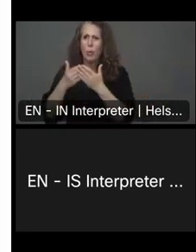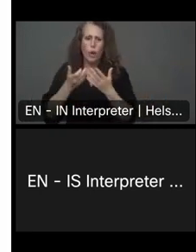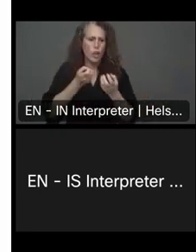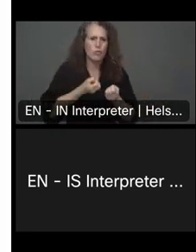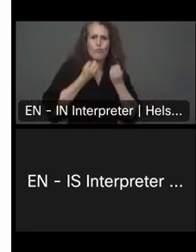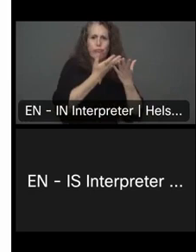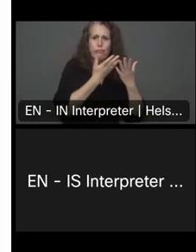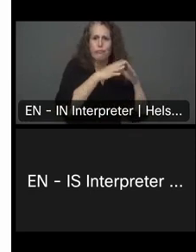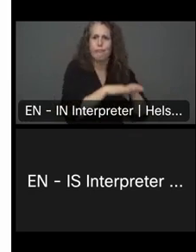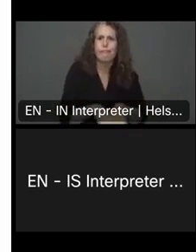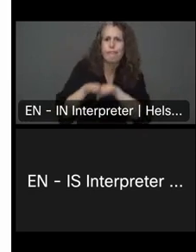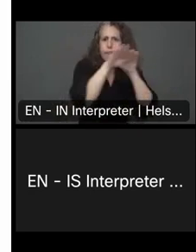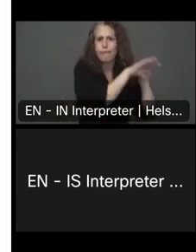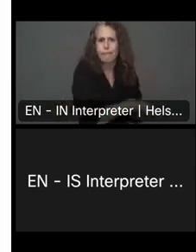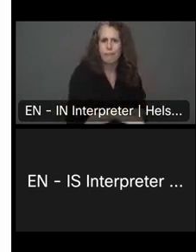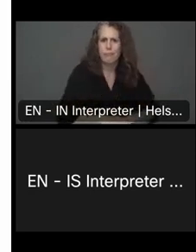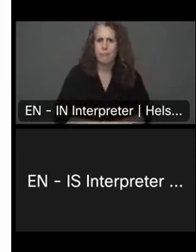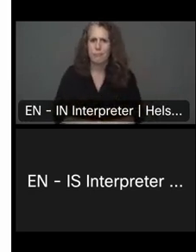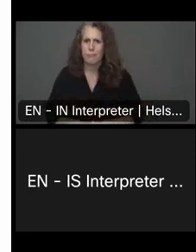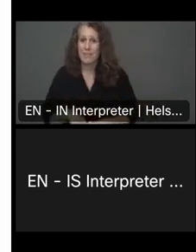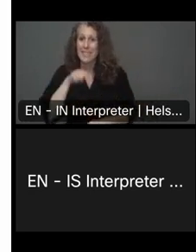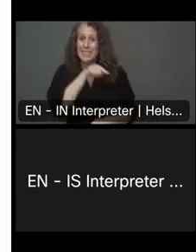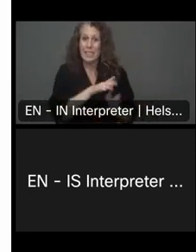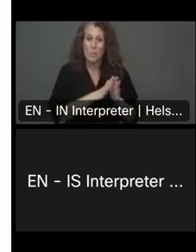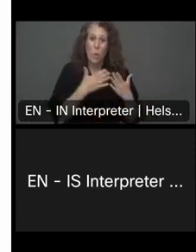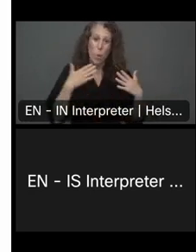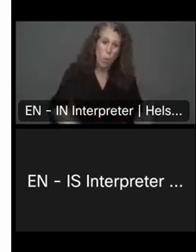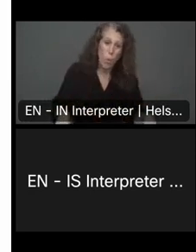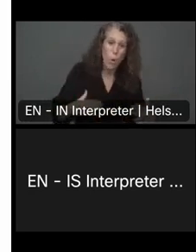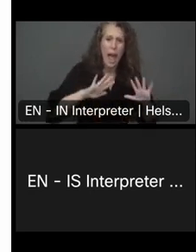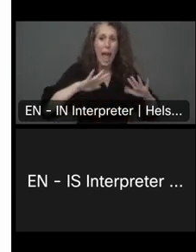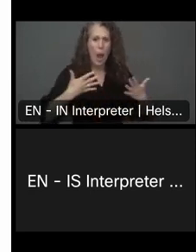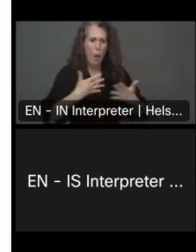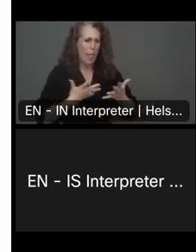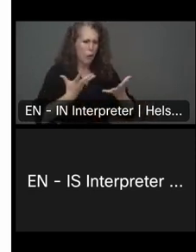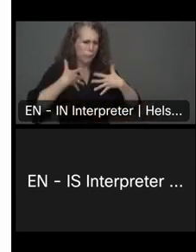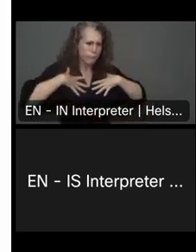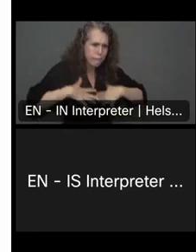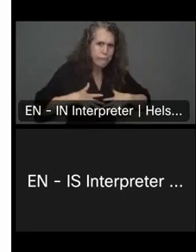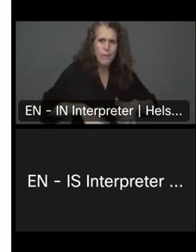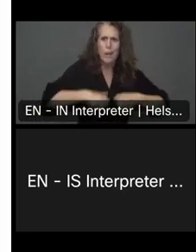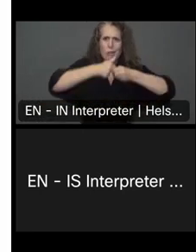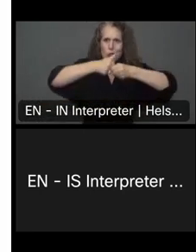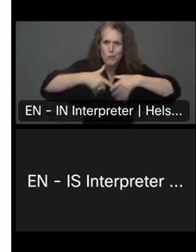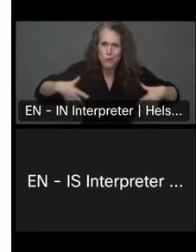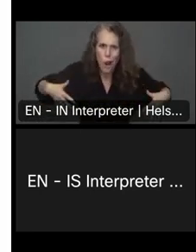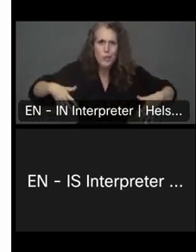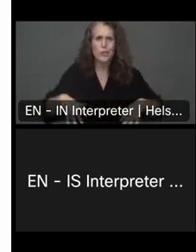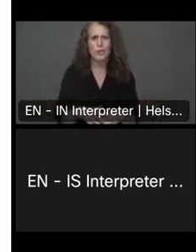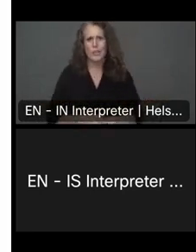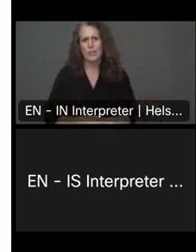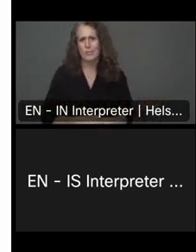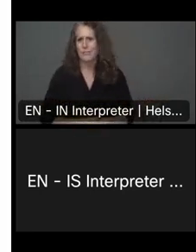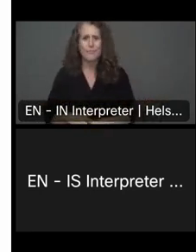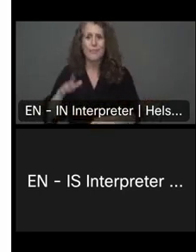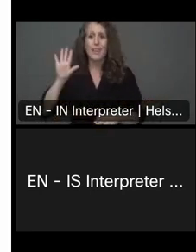book, full of insights into language use and language structure, and surveys a vast body of thought from Aristotle to the